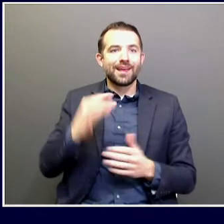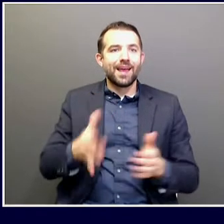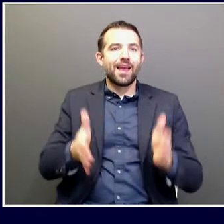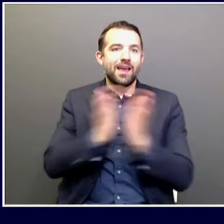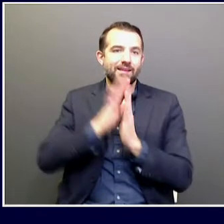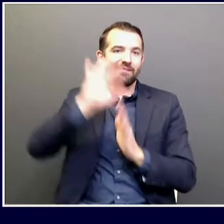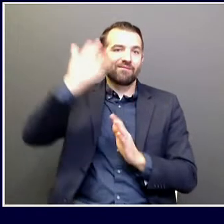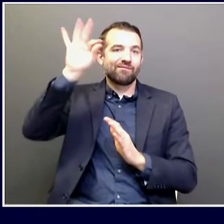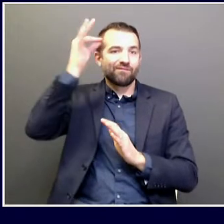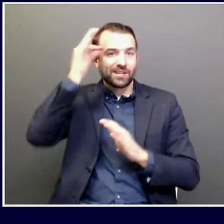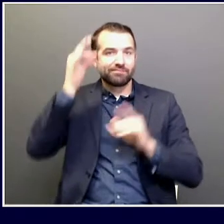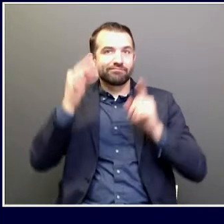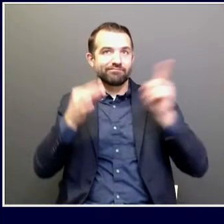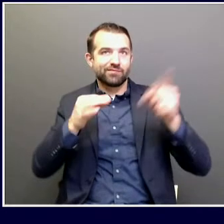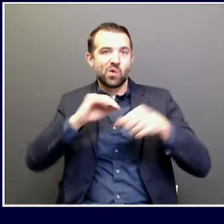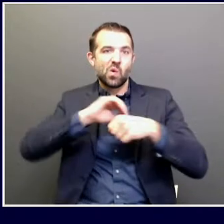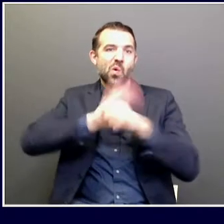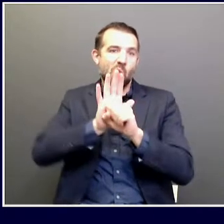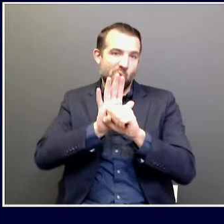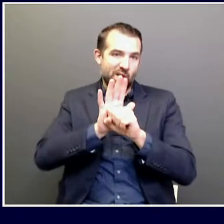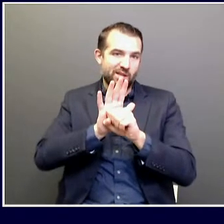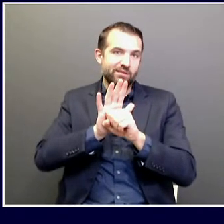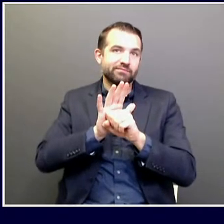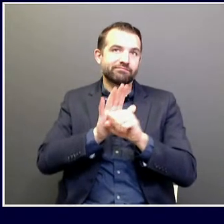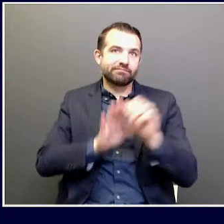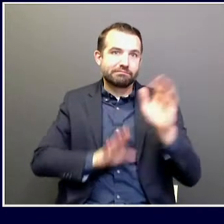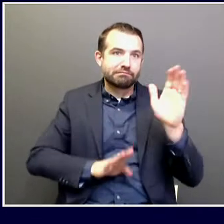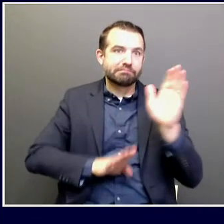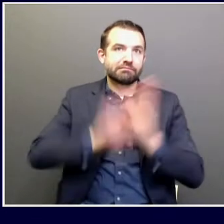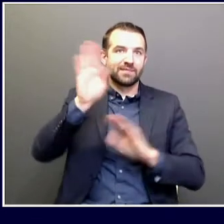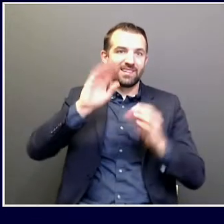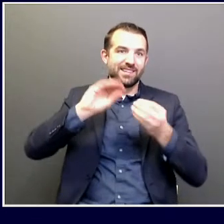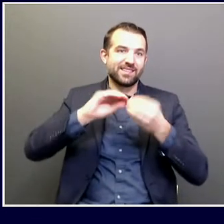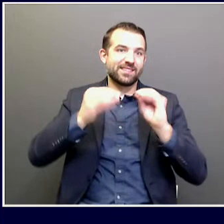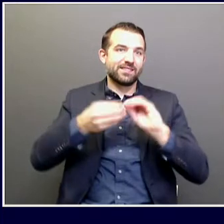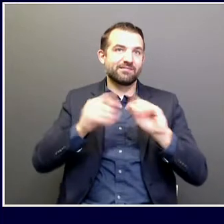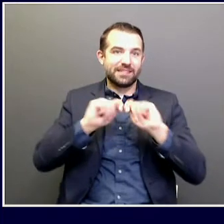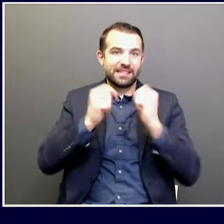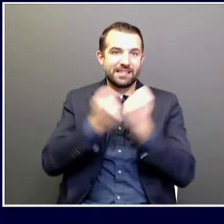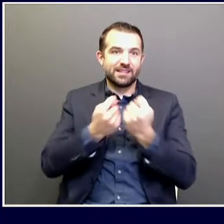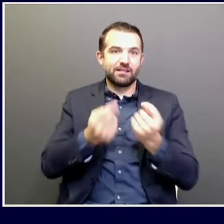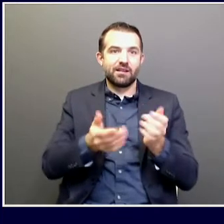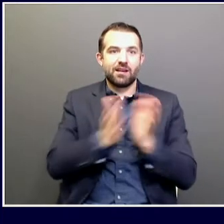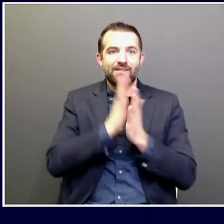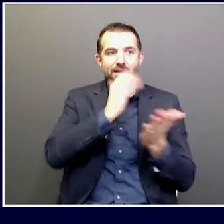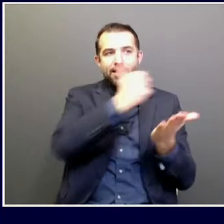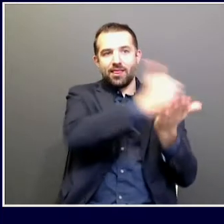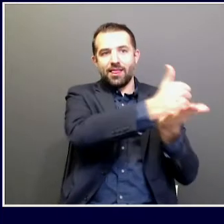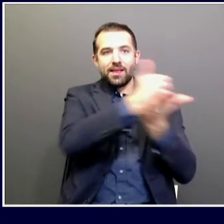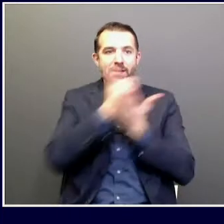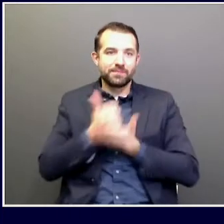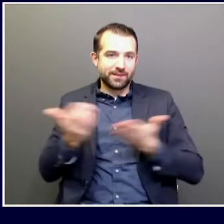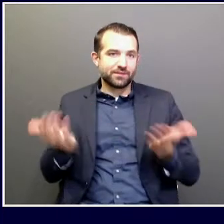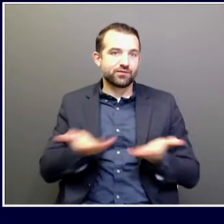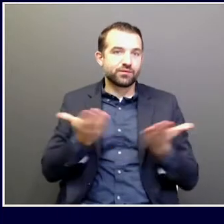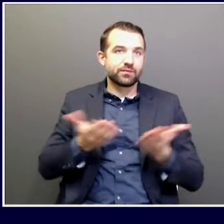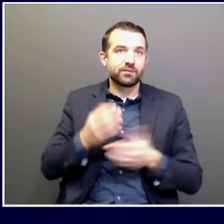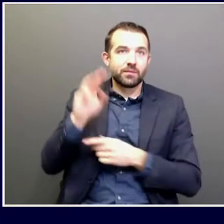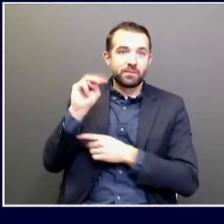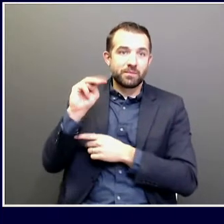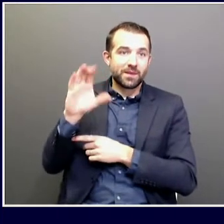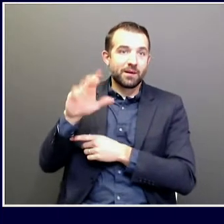response teams on behalf of Maine Medical Center in Portland and Central Maine Medical Center in Lewiston. Under the Biden